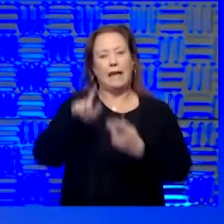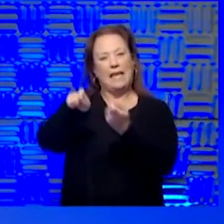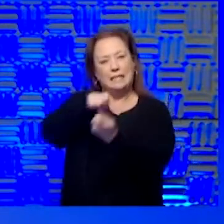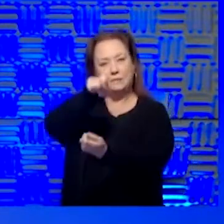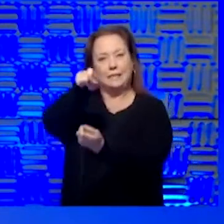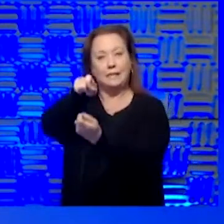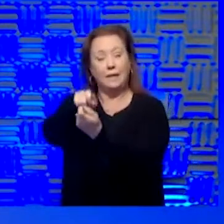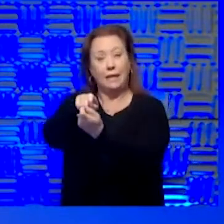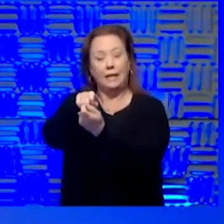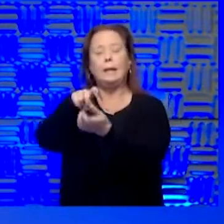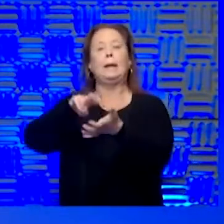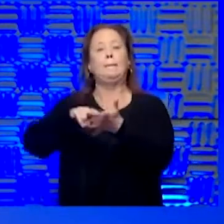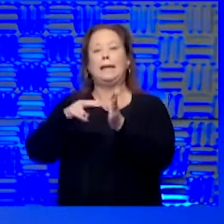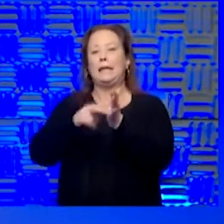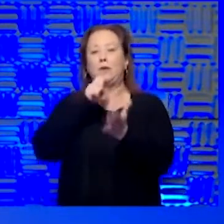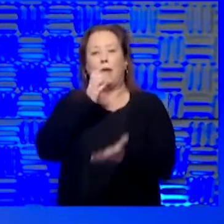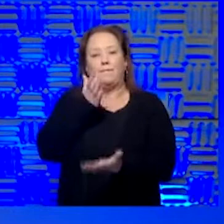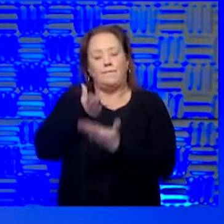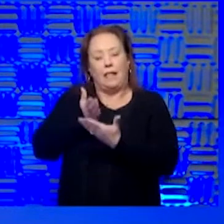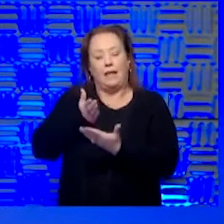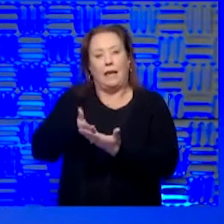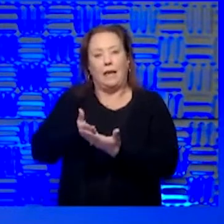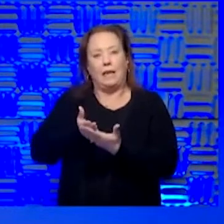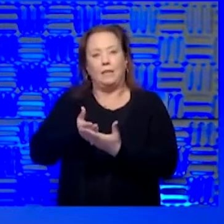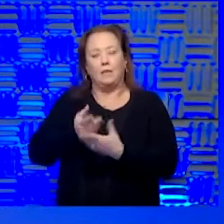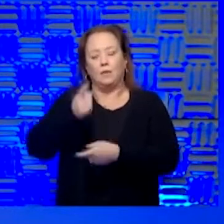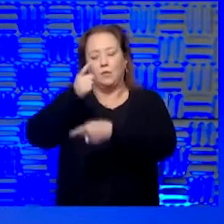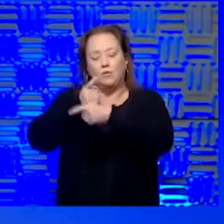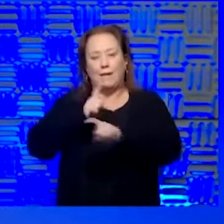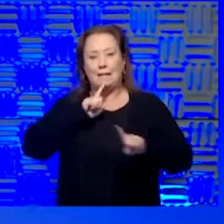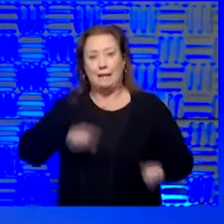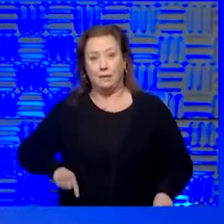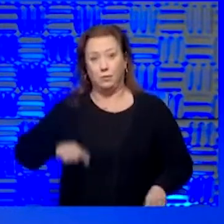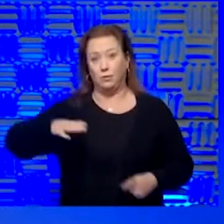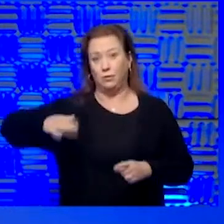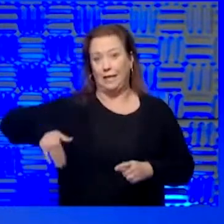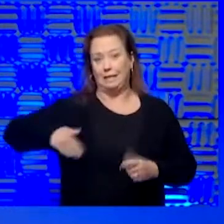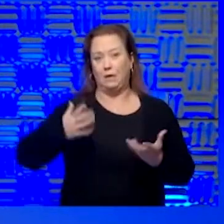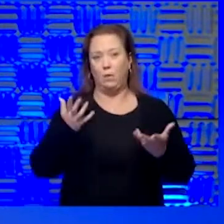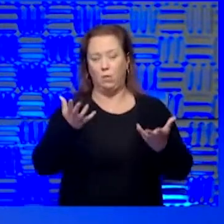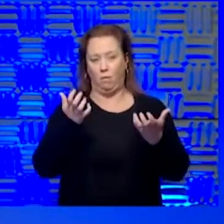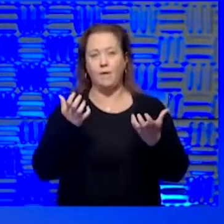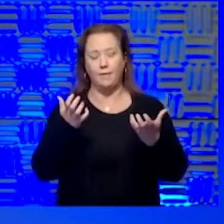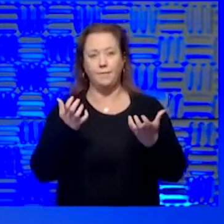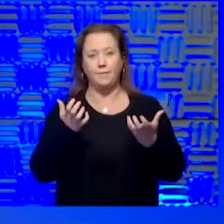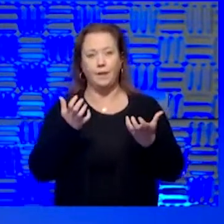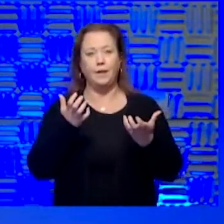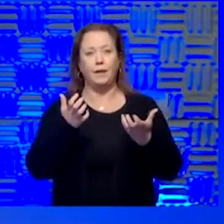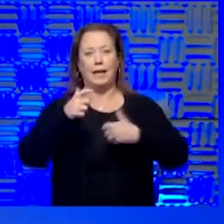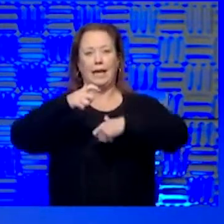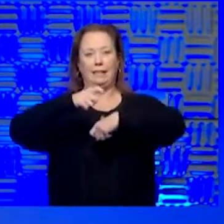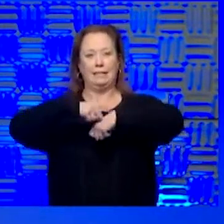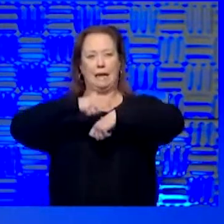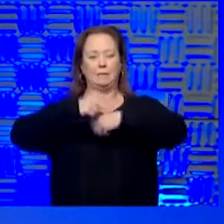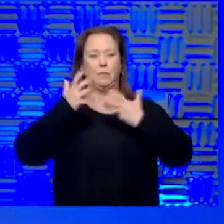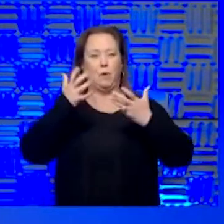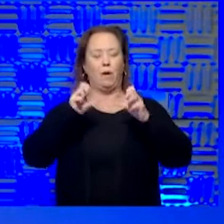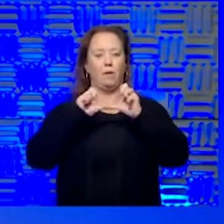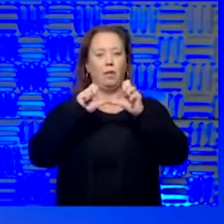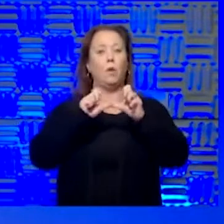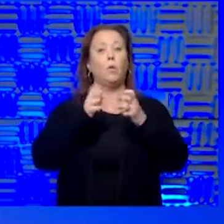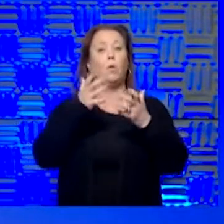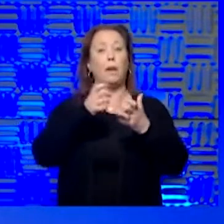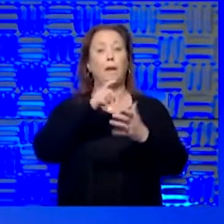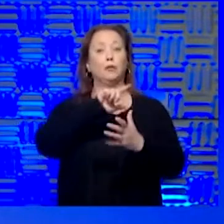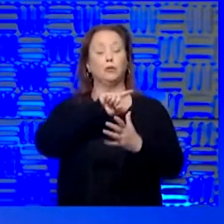specificity, meaning they aren't validated to produce the correct answers that we want in the amount of times that we want it. We want to make sure that